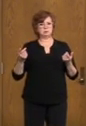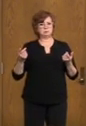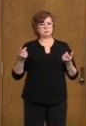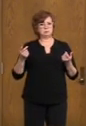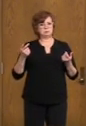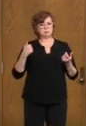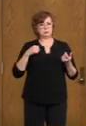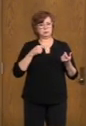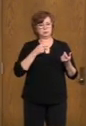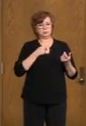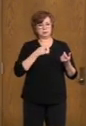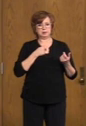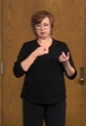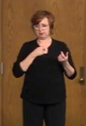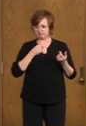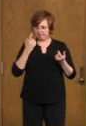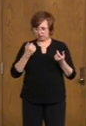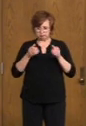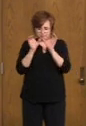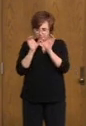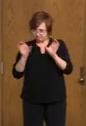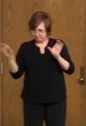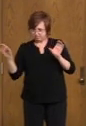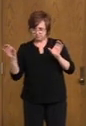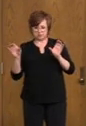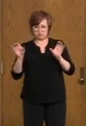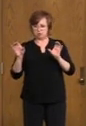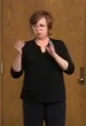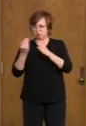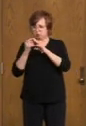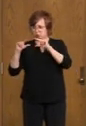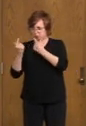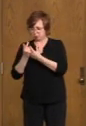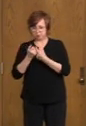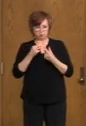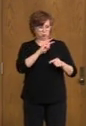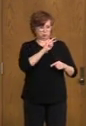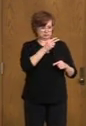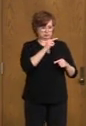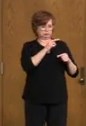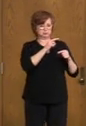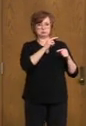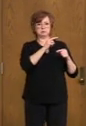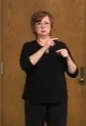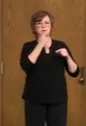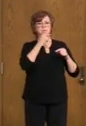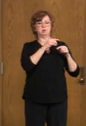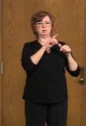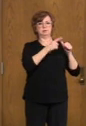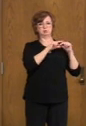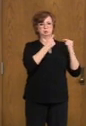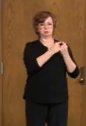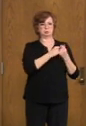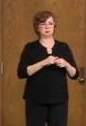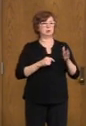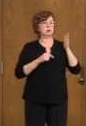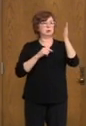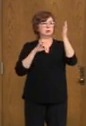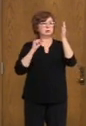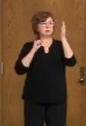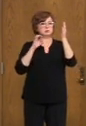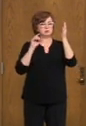more towards completing second dose or continuing to give first doses, or a combination of the two? Thanks,